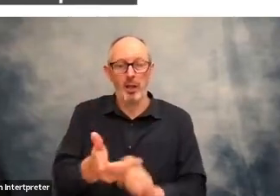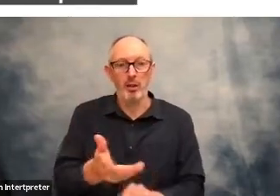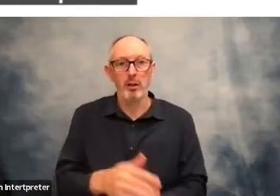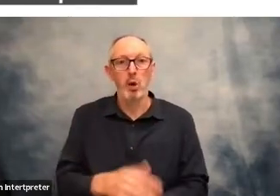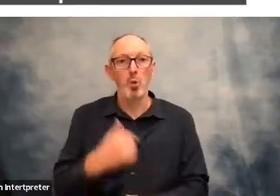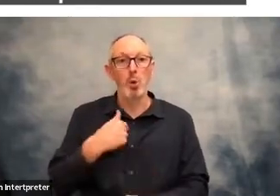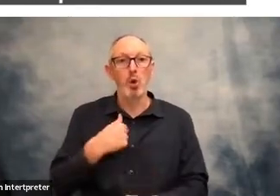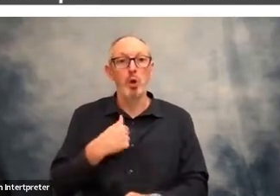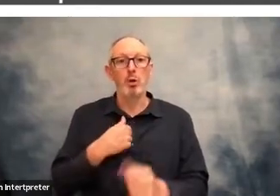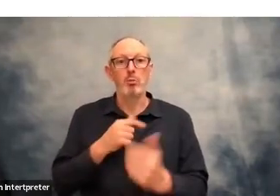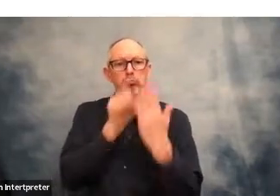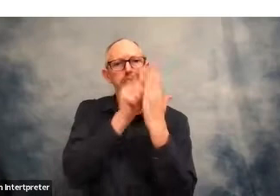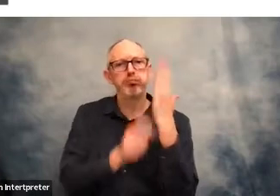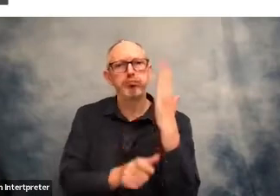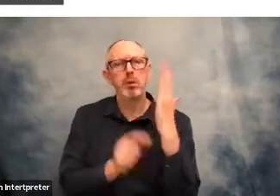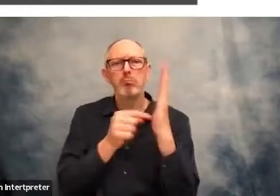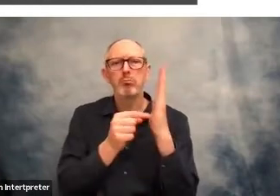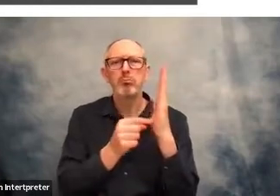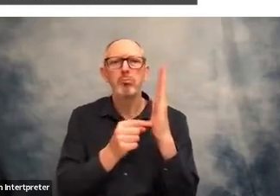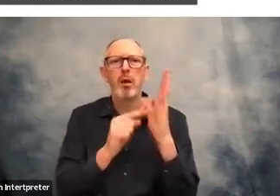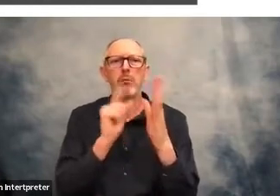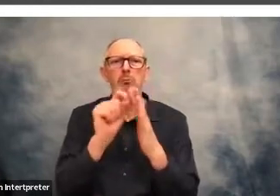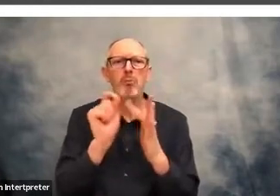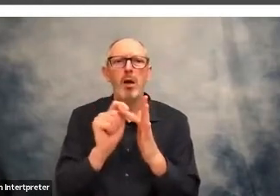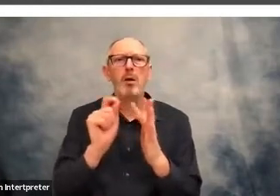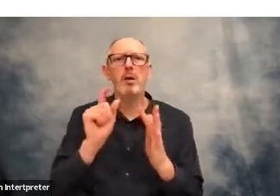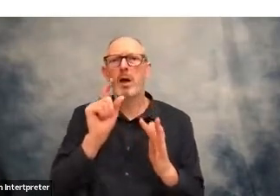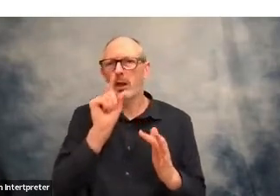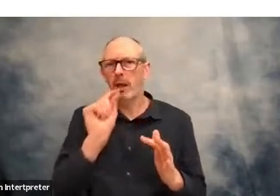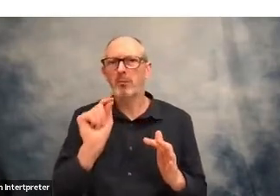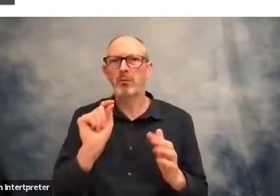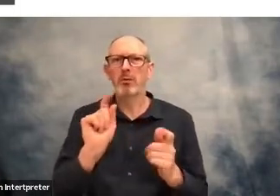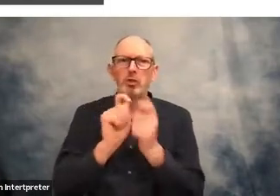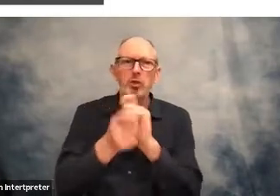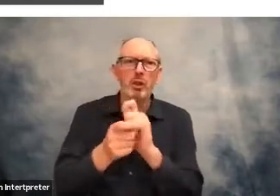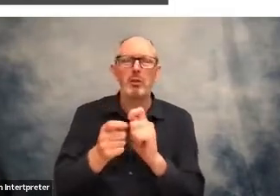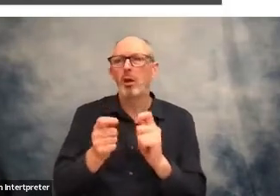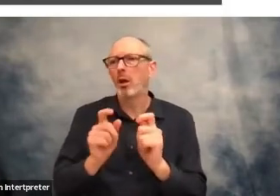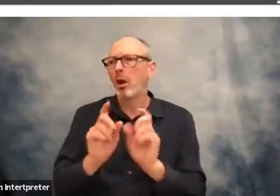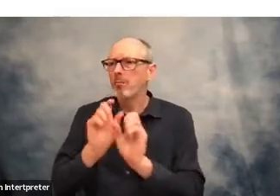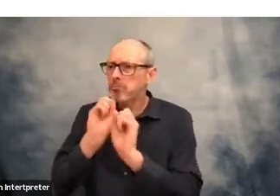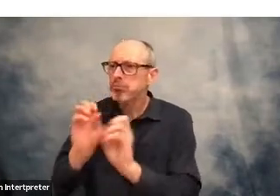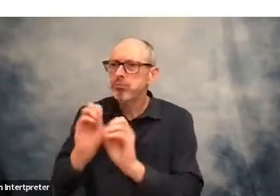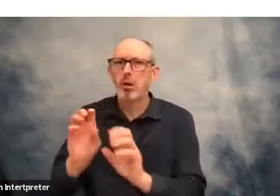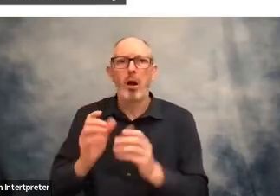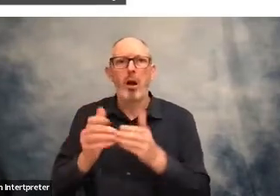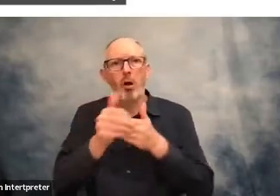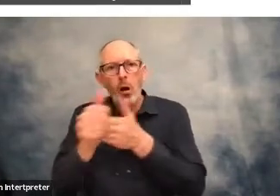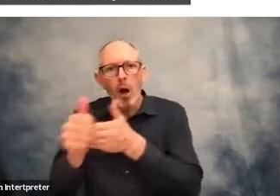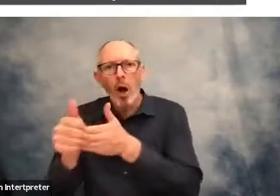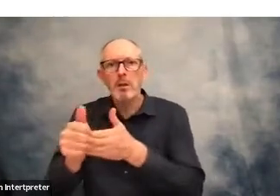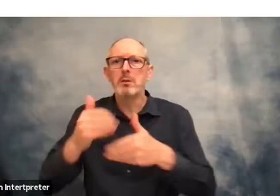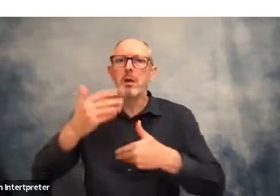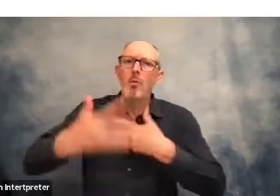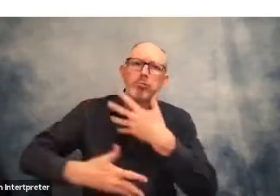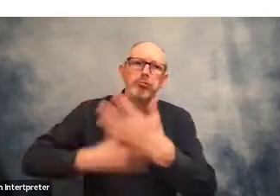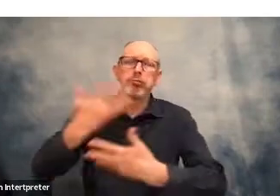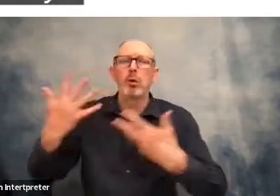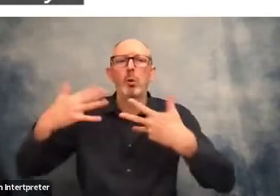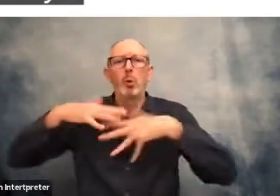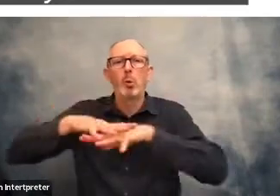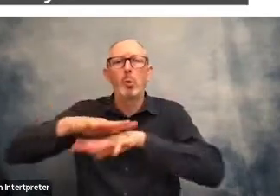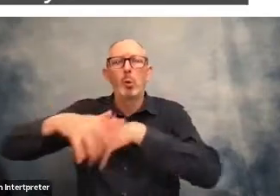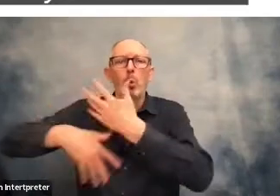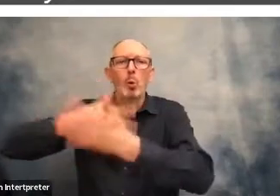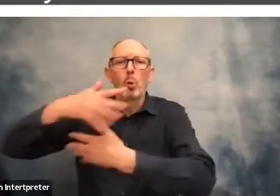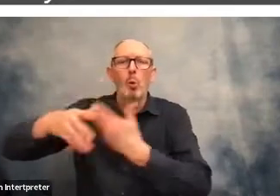where therapists extend their expertise beyond the session. Families get guidance that flows into the daily rhythms of their routines, and the entire care team